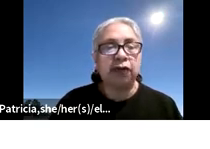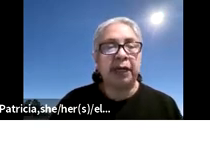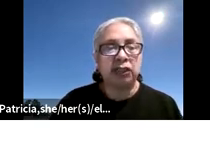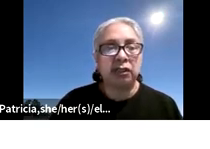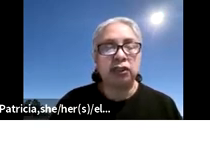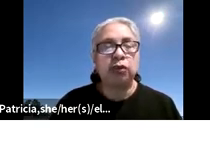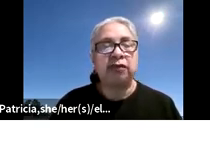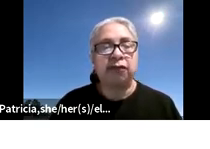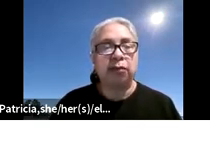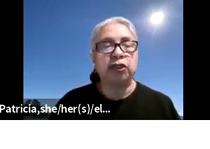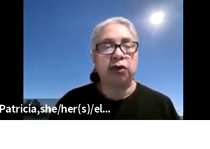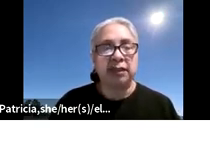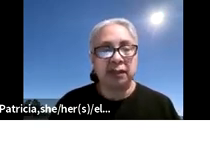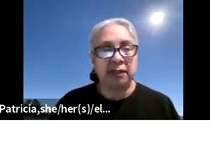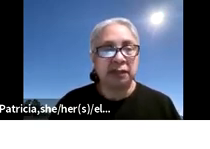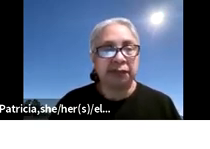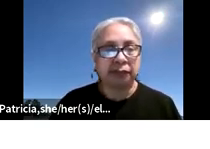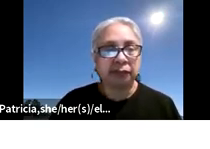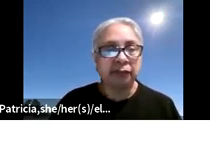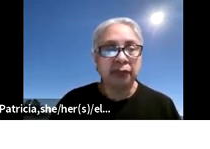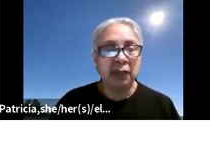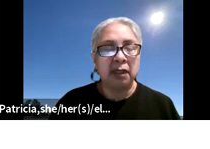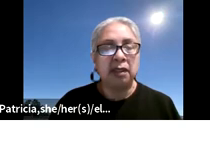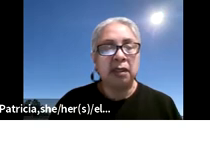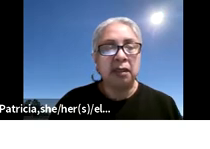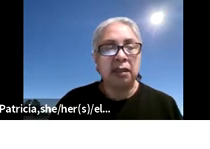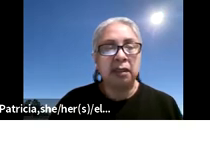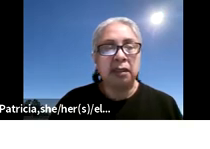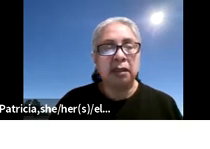Provide information to inform choices,